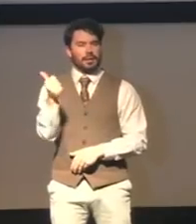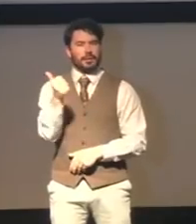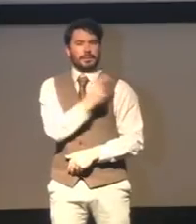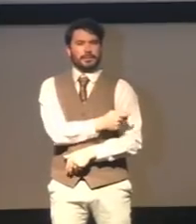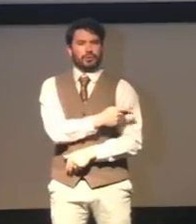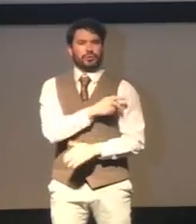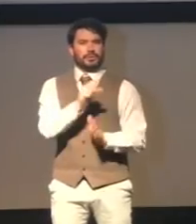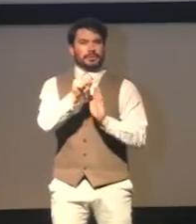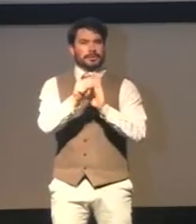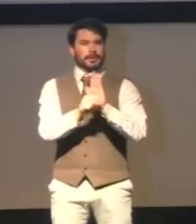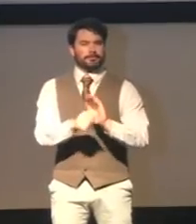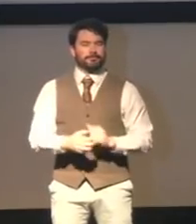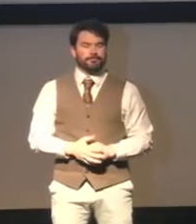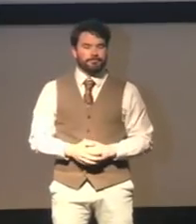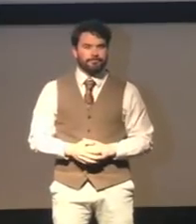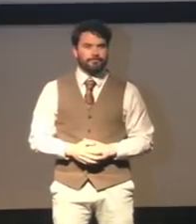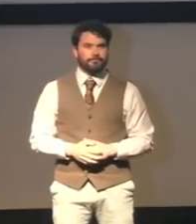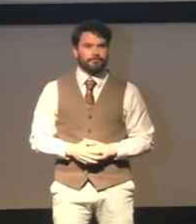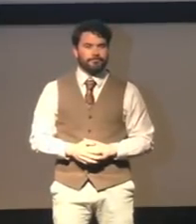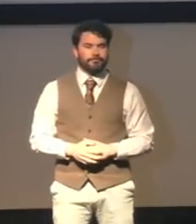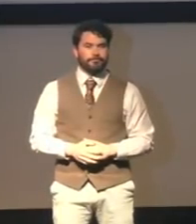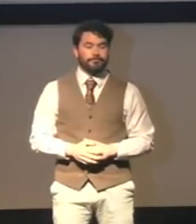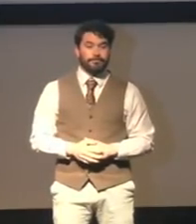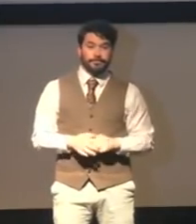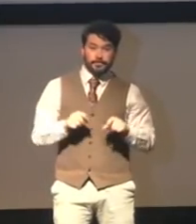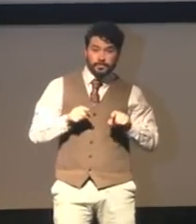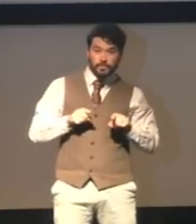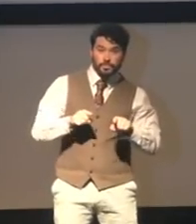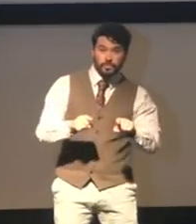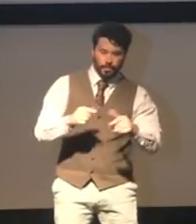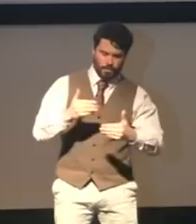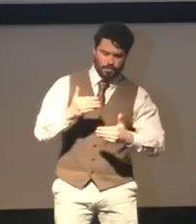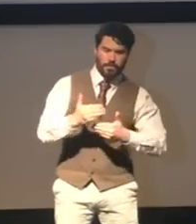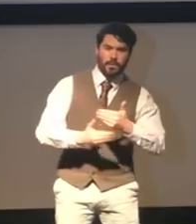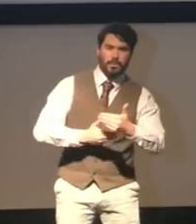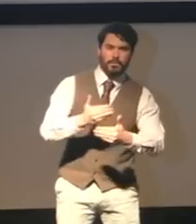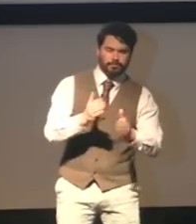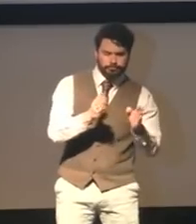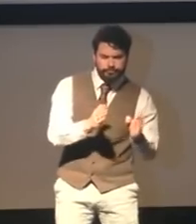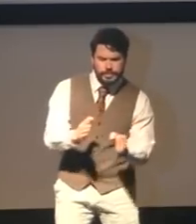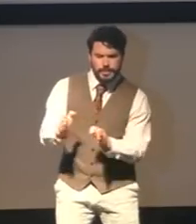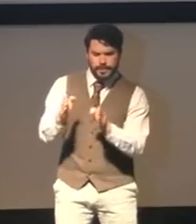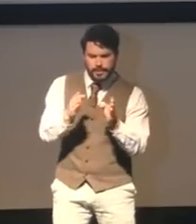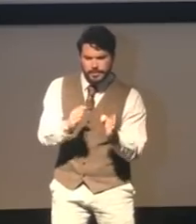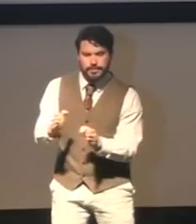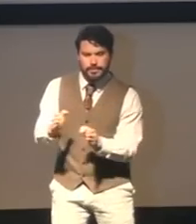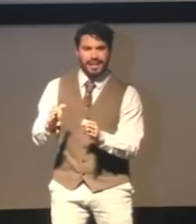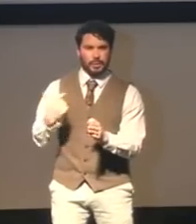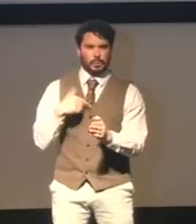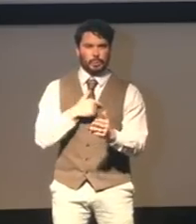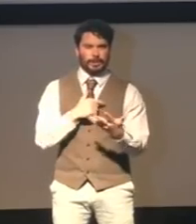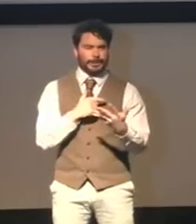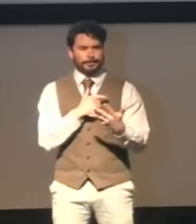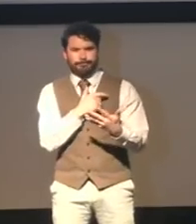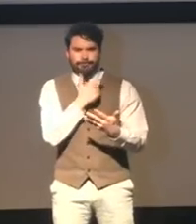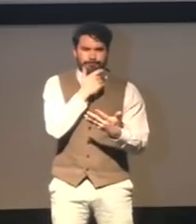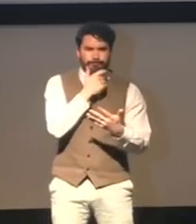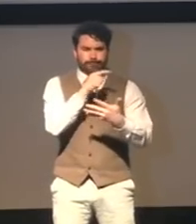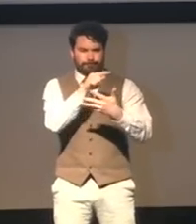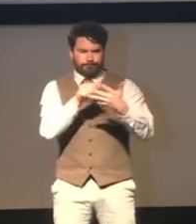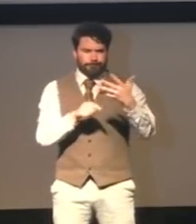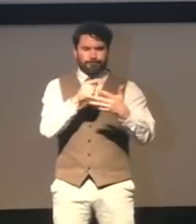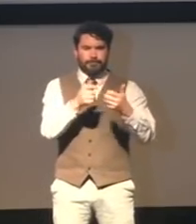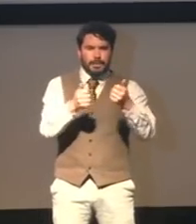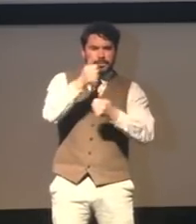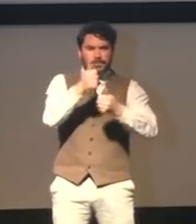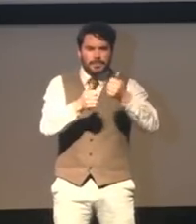As we do this planning, we are going to have, we're going to have to balance priorities. We're going to have to balance the need of patients, both